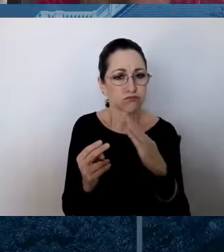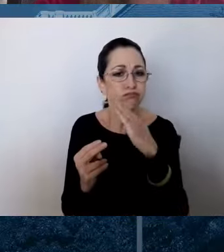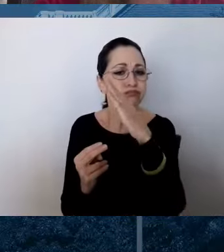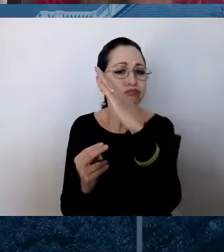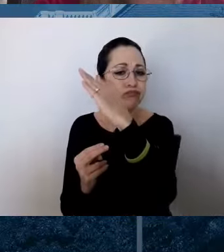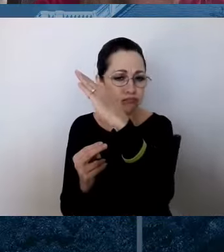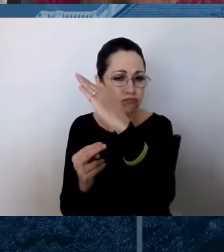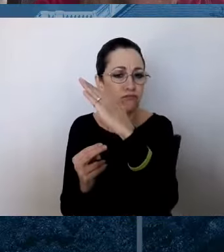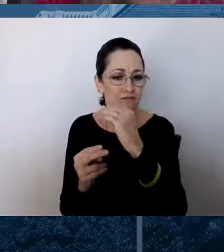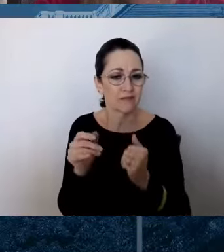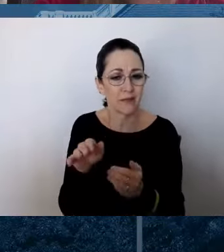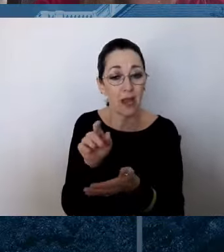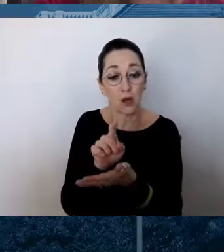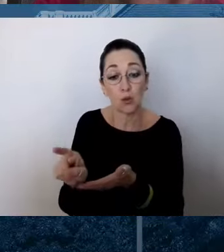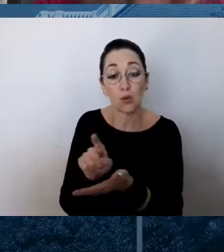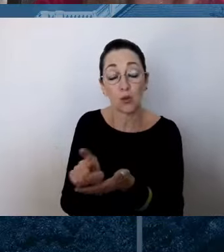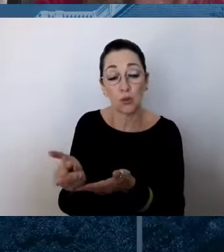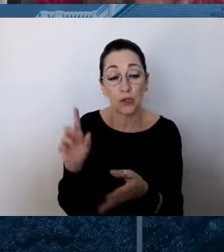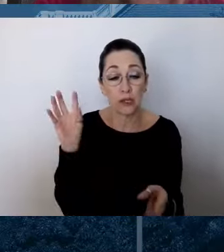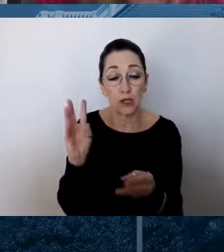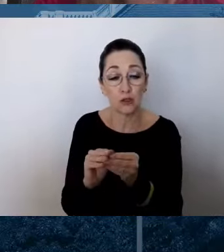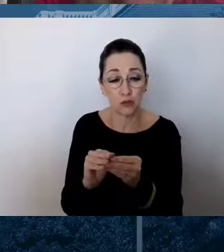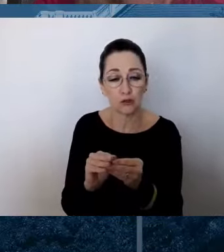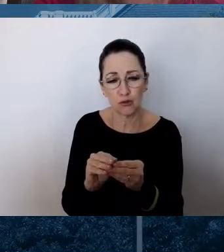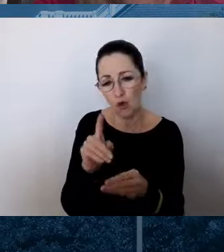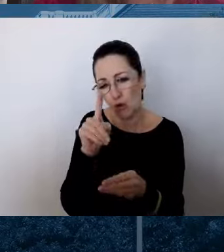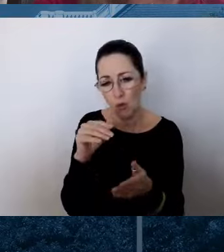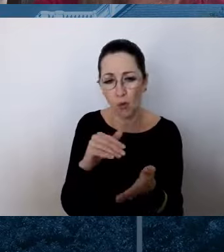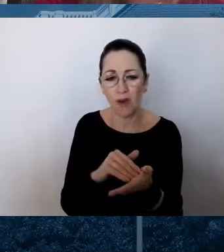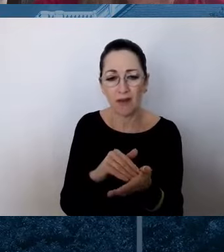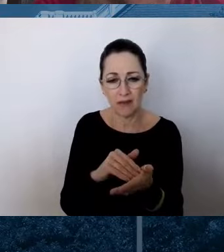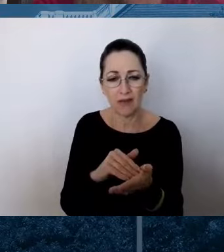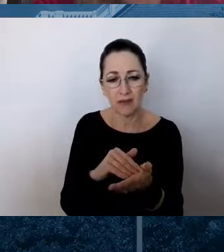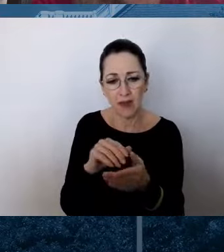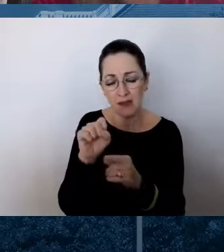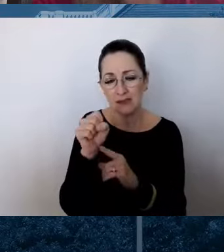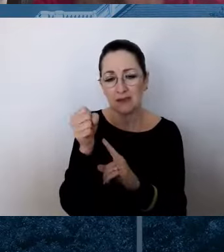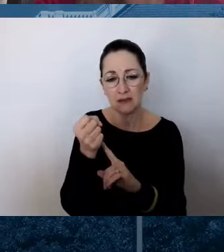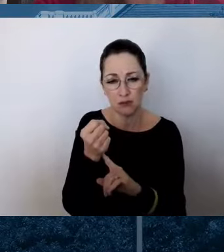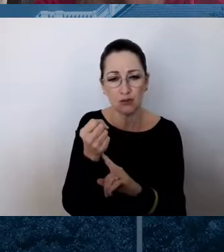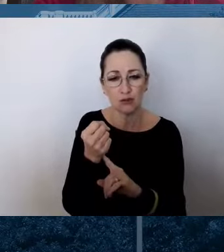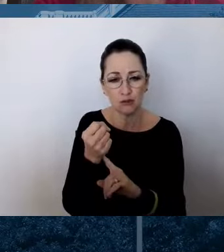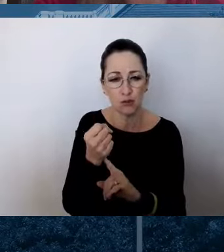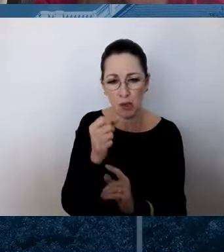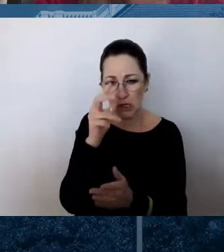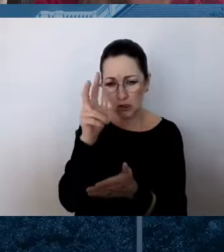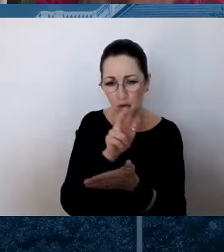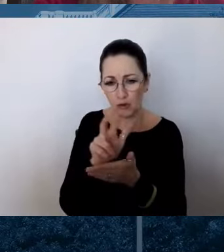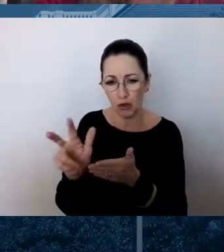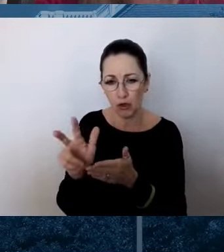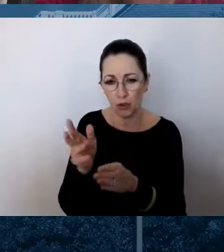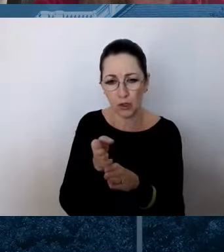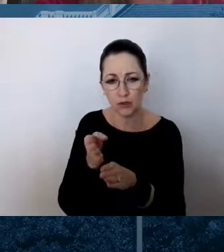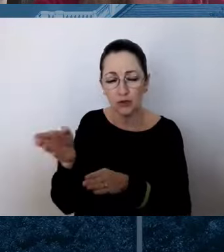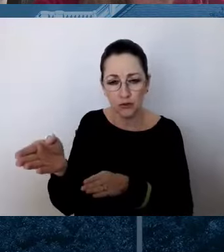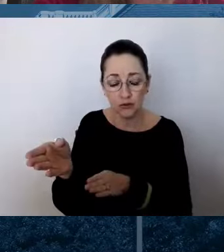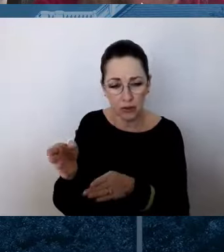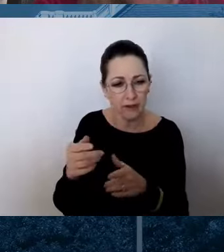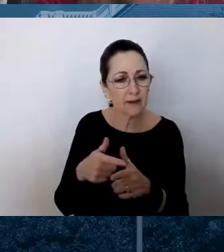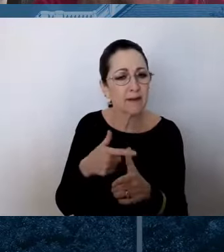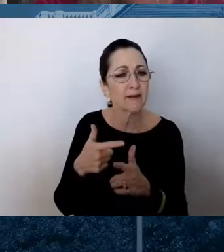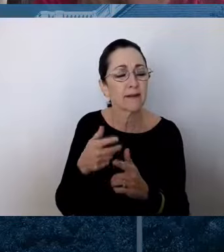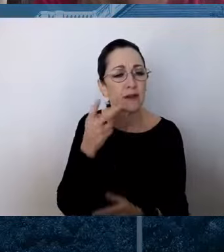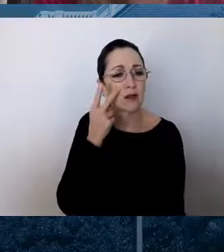about 1,000 cases per 3 weeks in a row. Then the cases began to decrease.